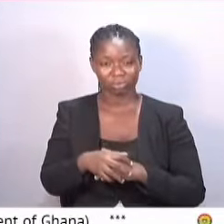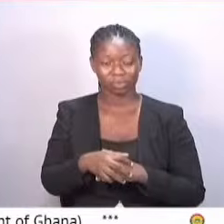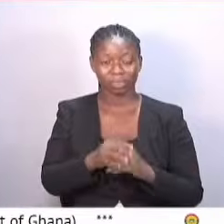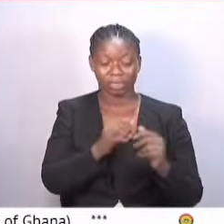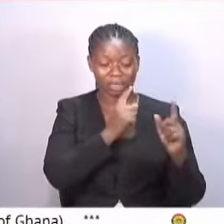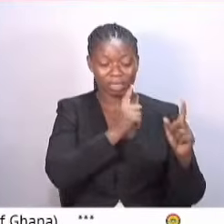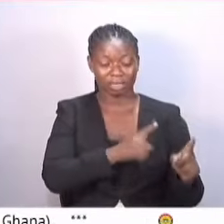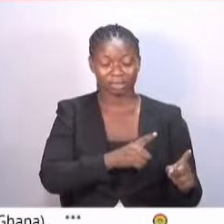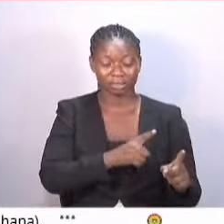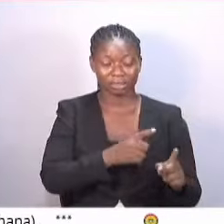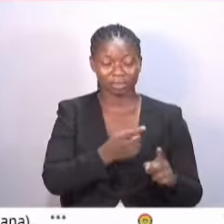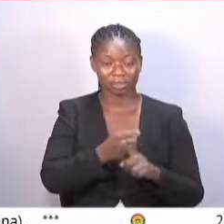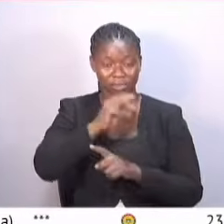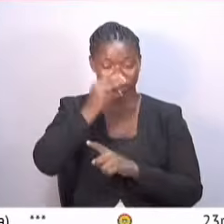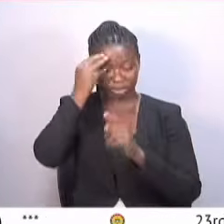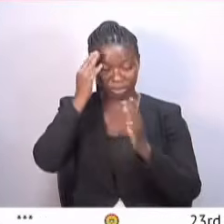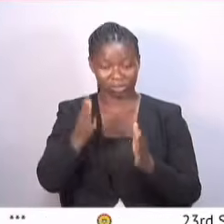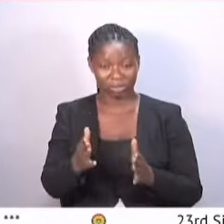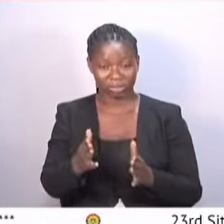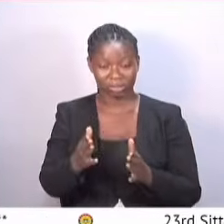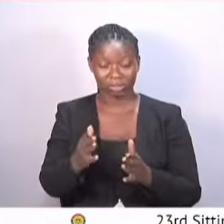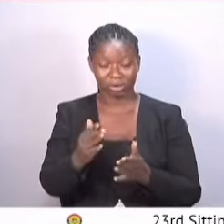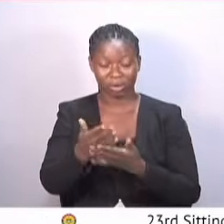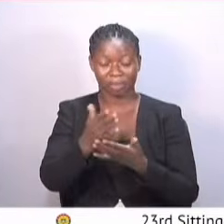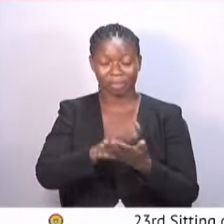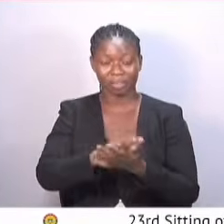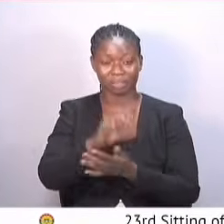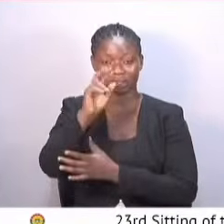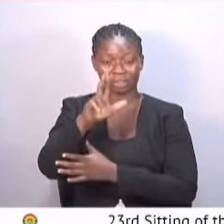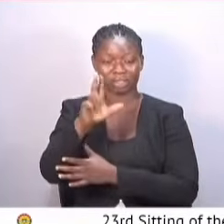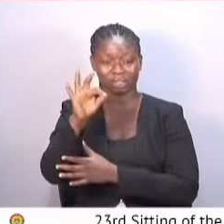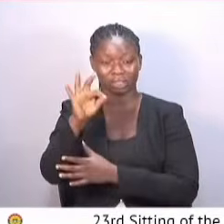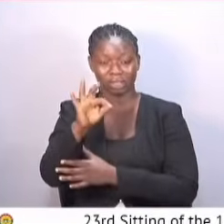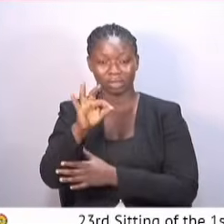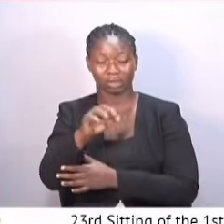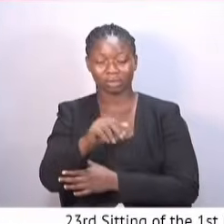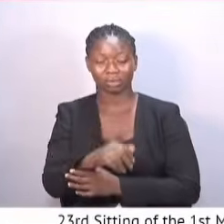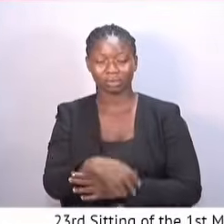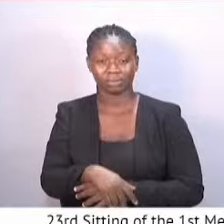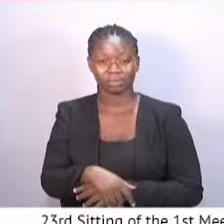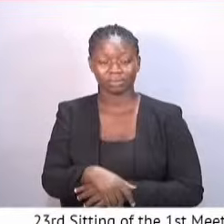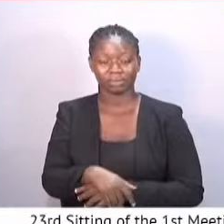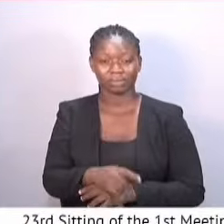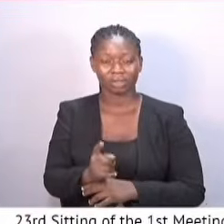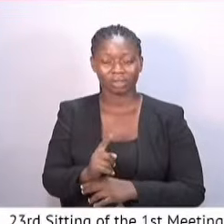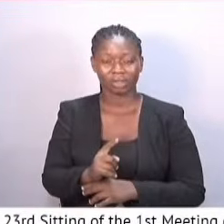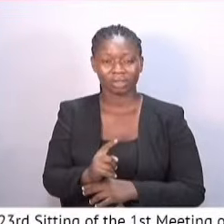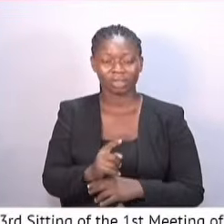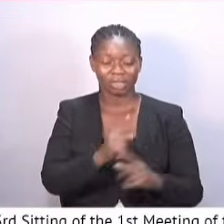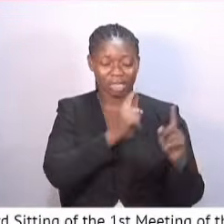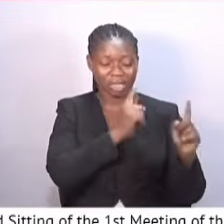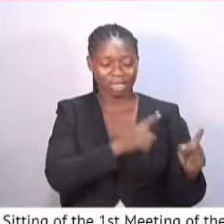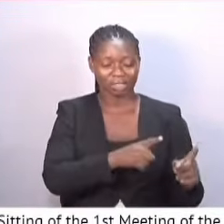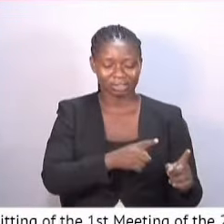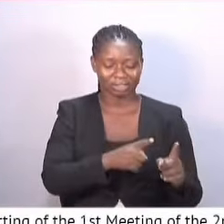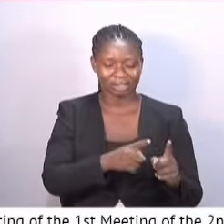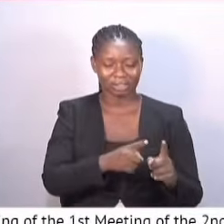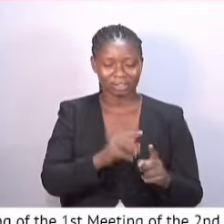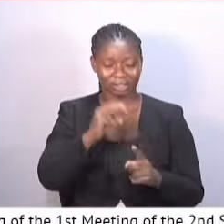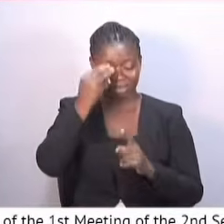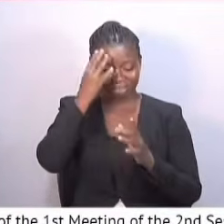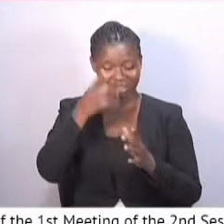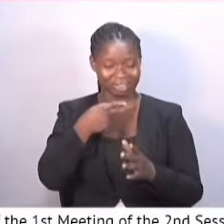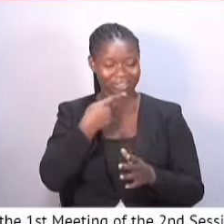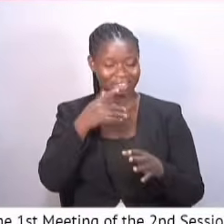The answer of the minister is at page 39 of the order paper, where in the answer did the